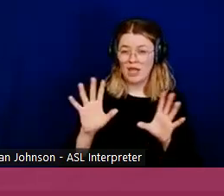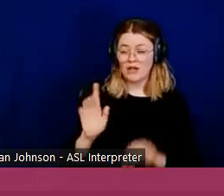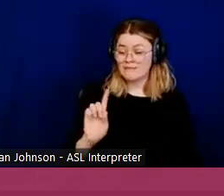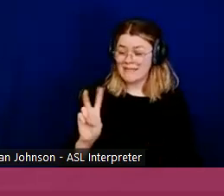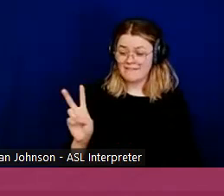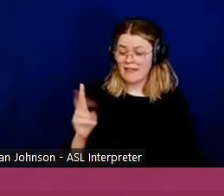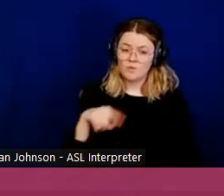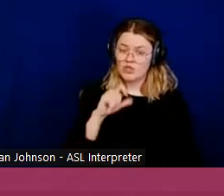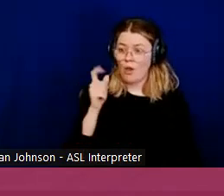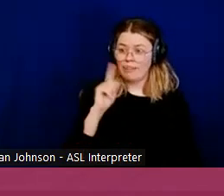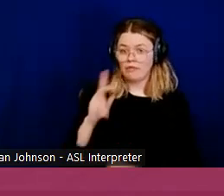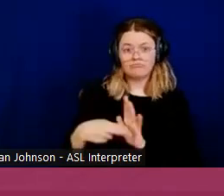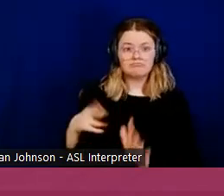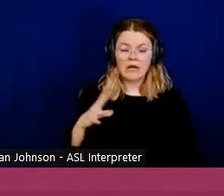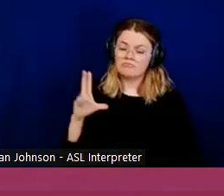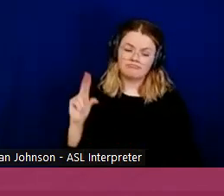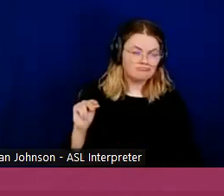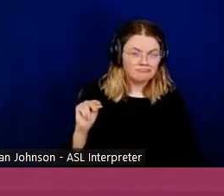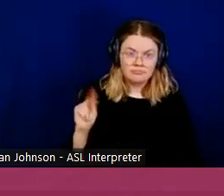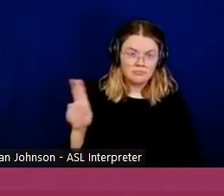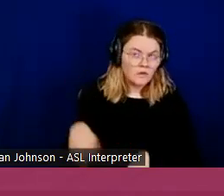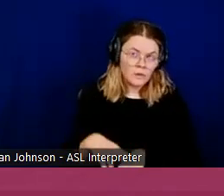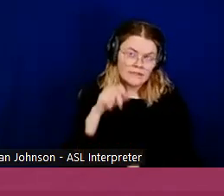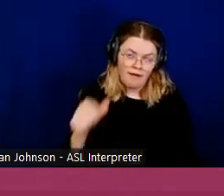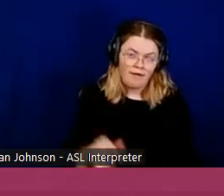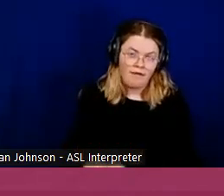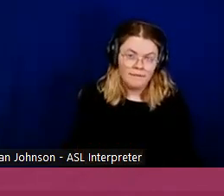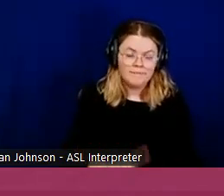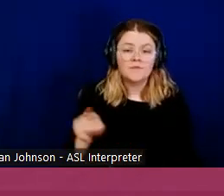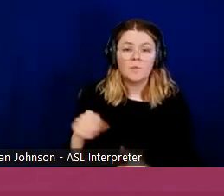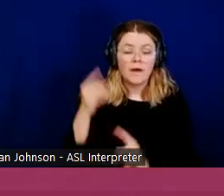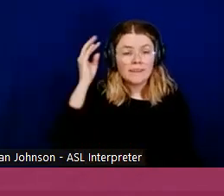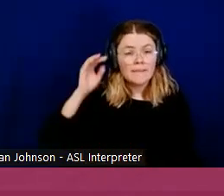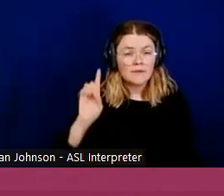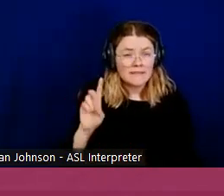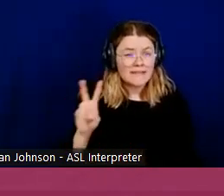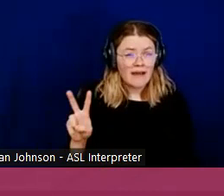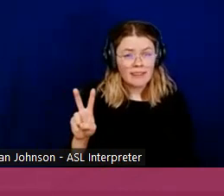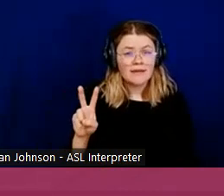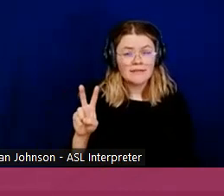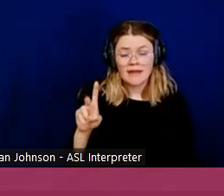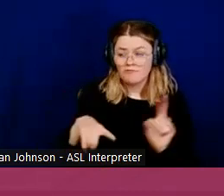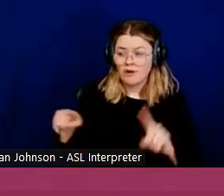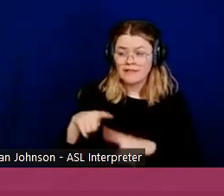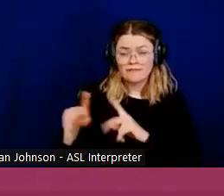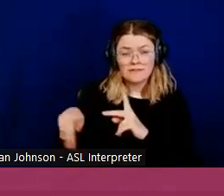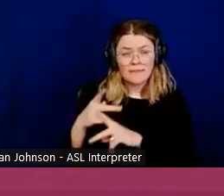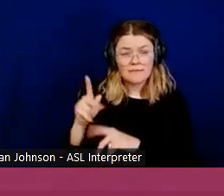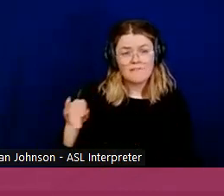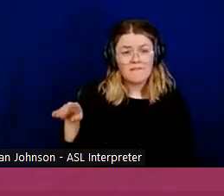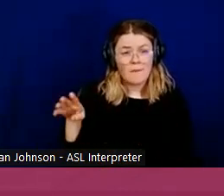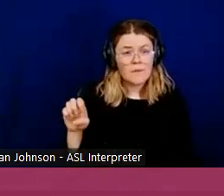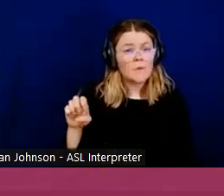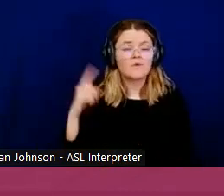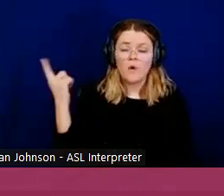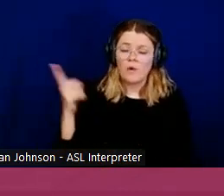reflecting upon abuse, we want to constantly remind ourselves that abuse is not okay, and no one should excuse the actions of